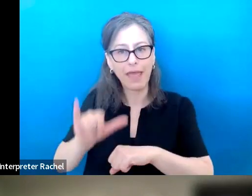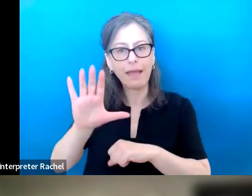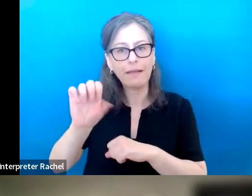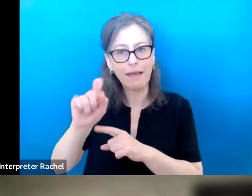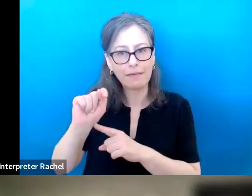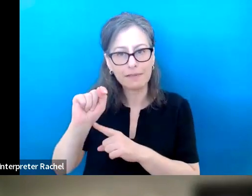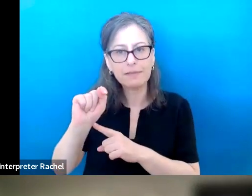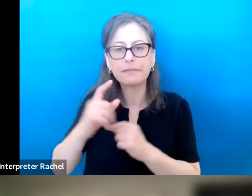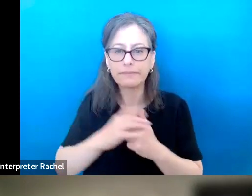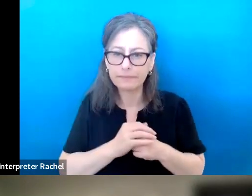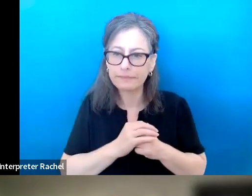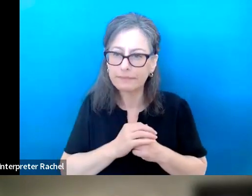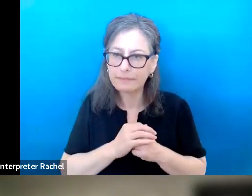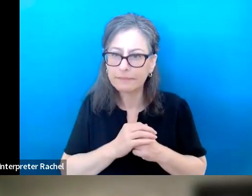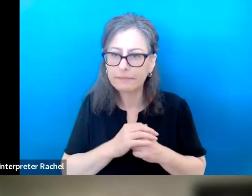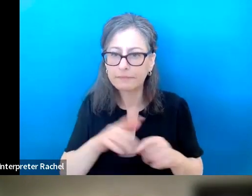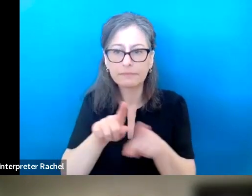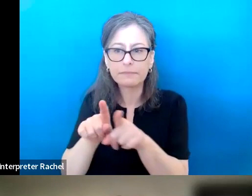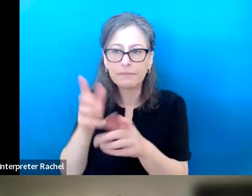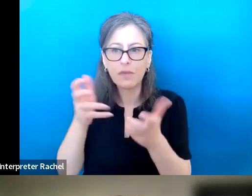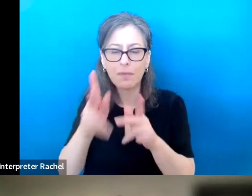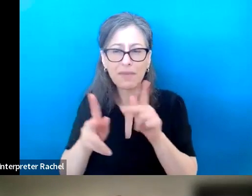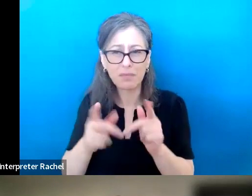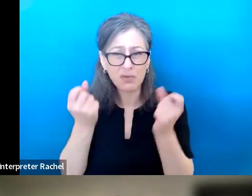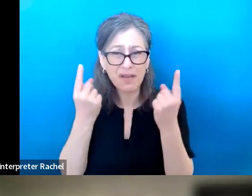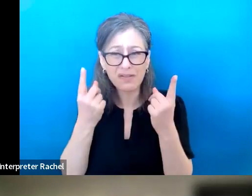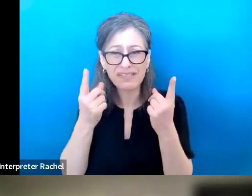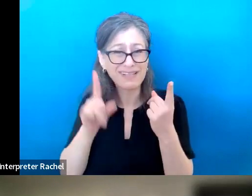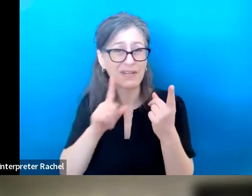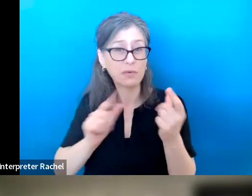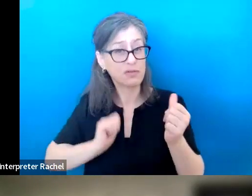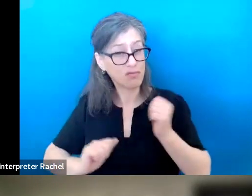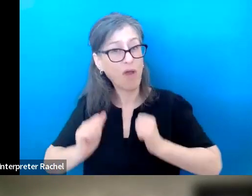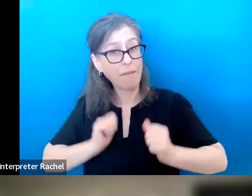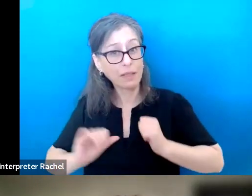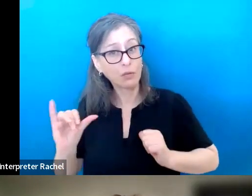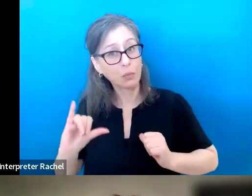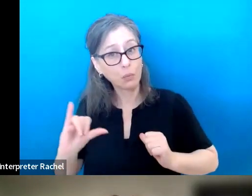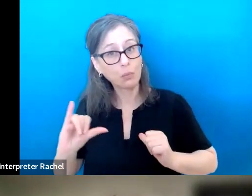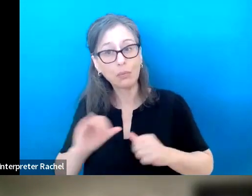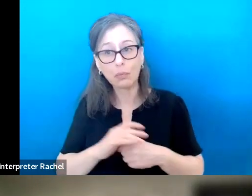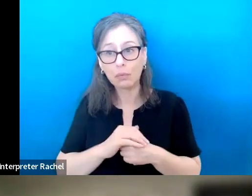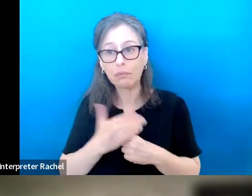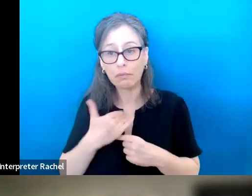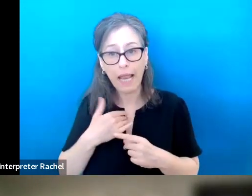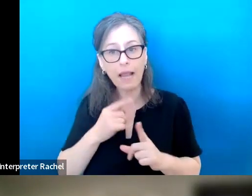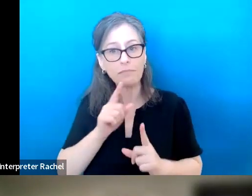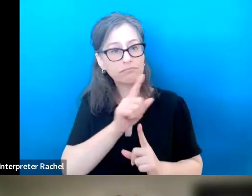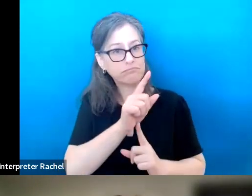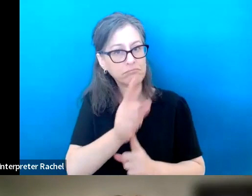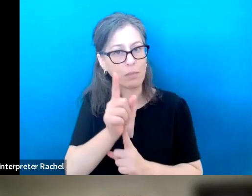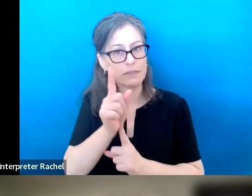And I also wanted people who were going to understand that it was a dramatic piece too. You know, there are really poignant